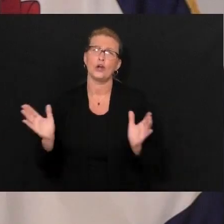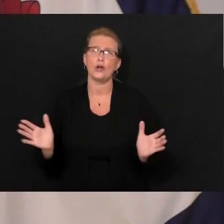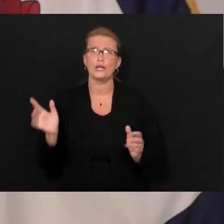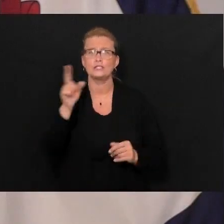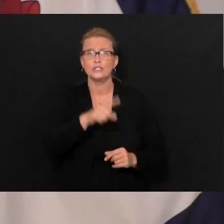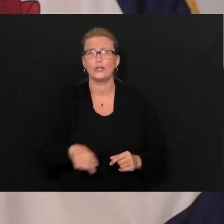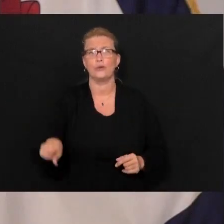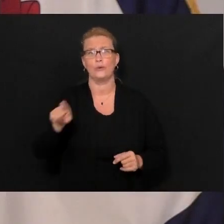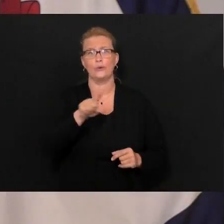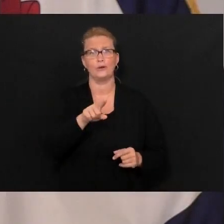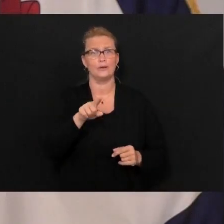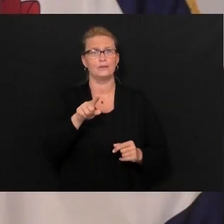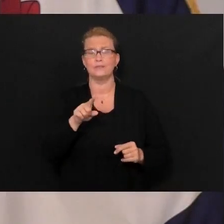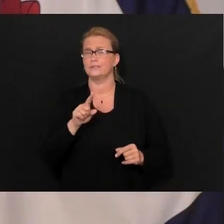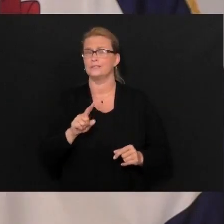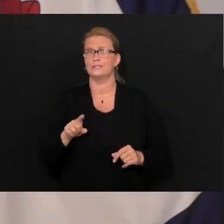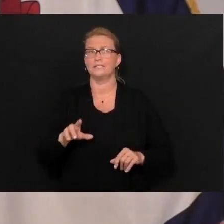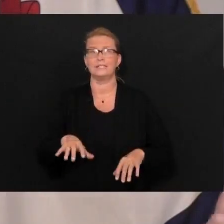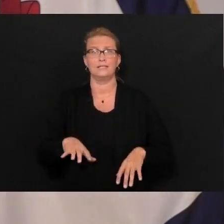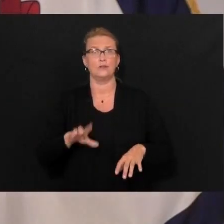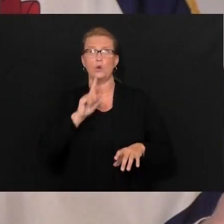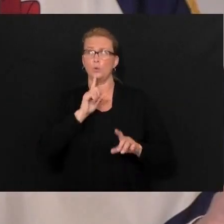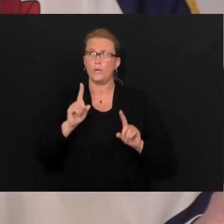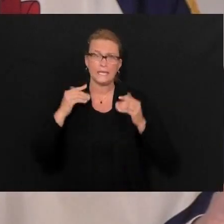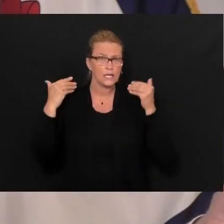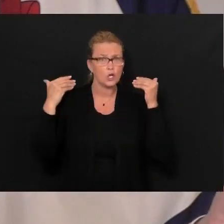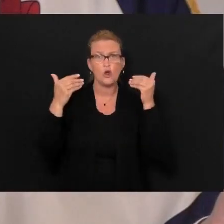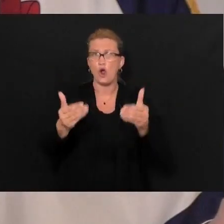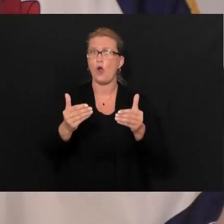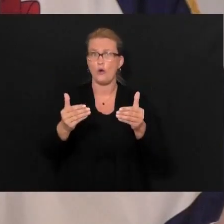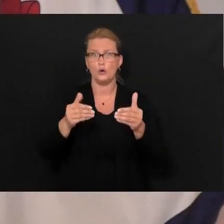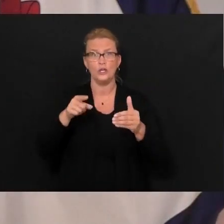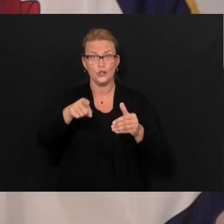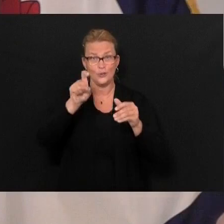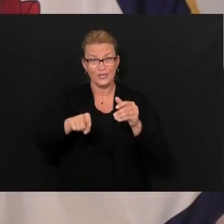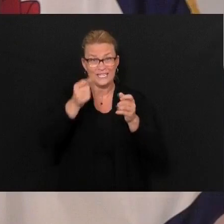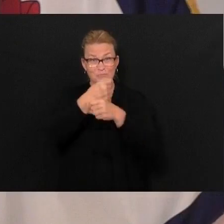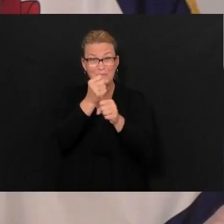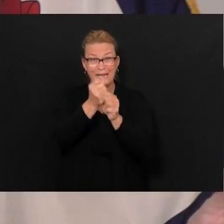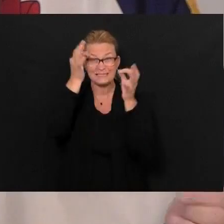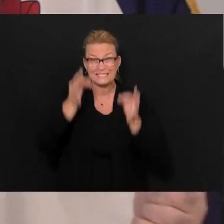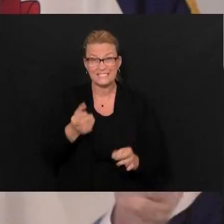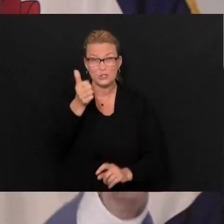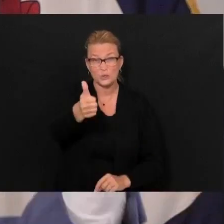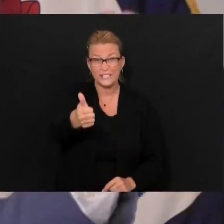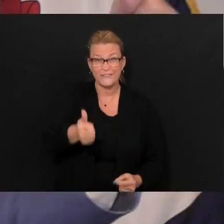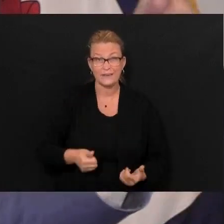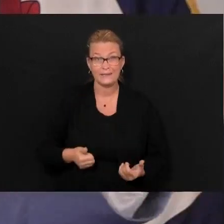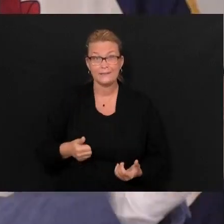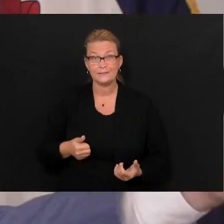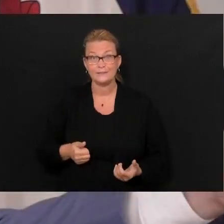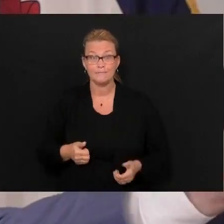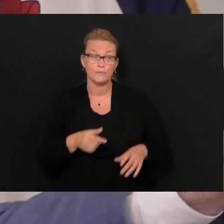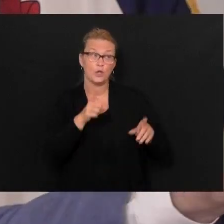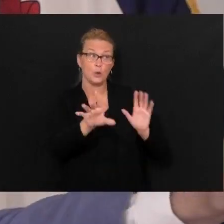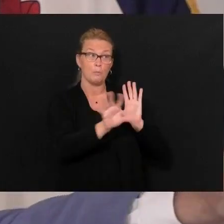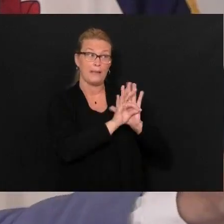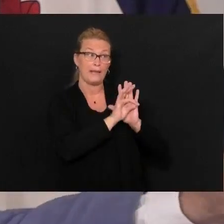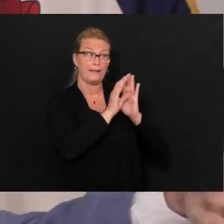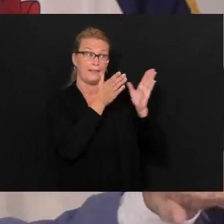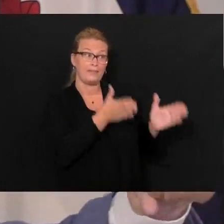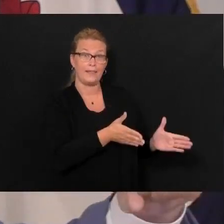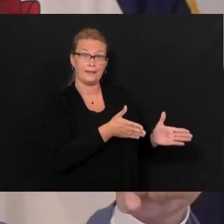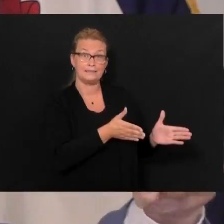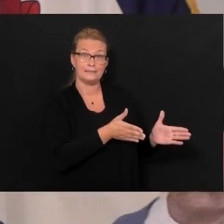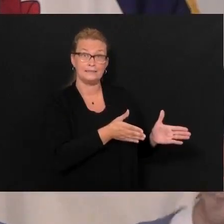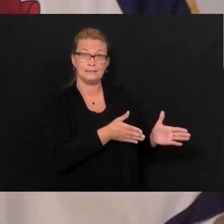you in every way. Take advantage. You've got to make the decision, West Virginia. You either go this way on the infection